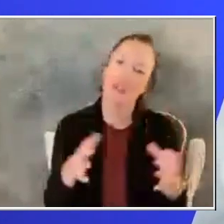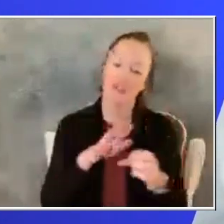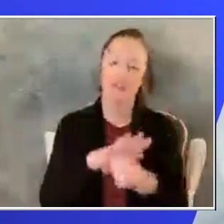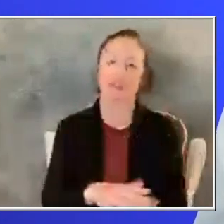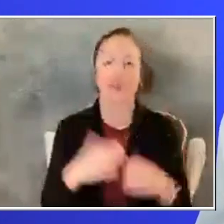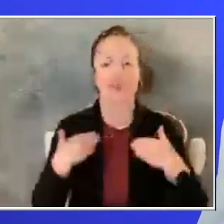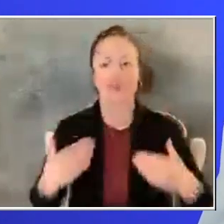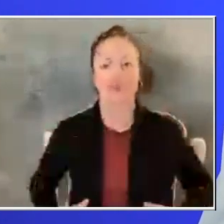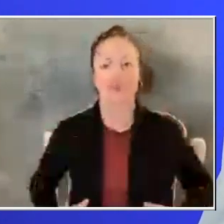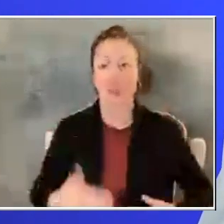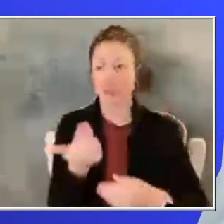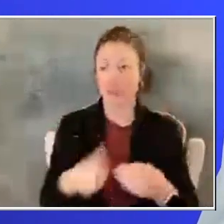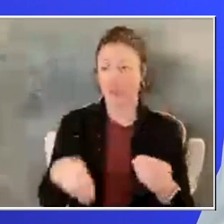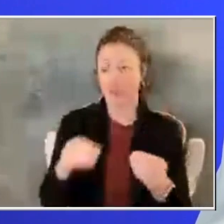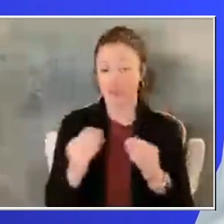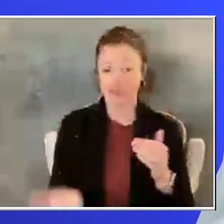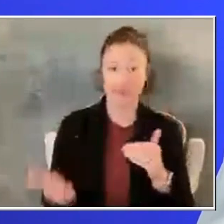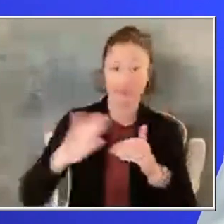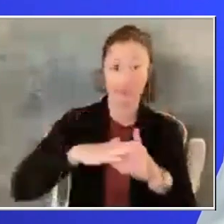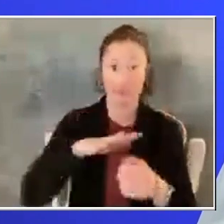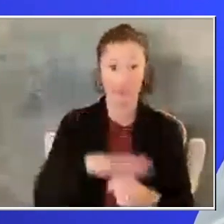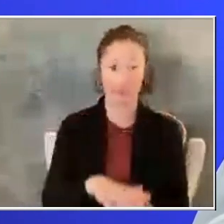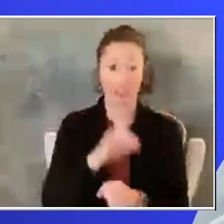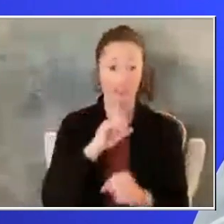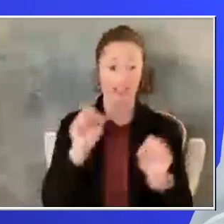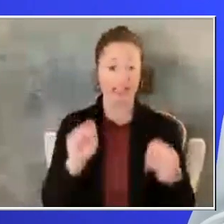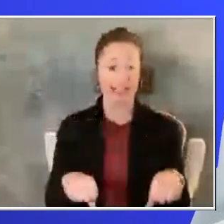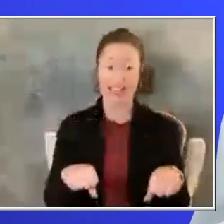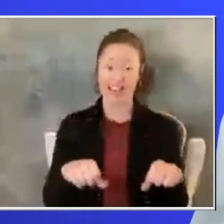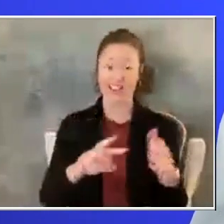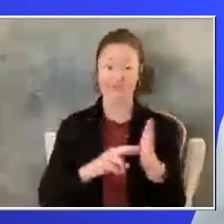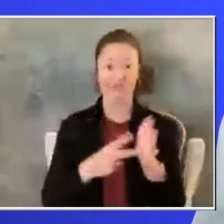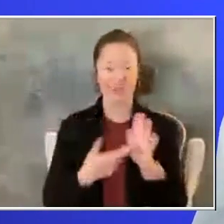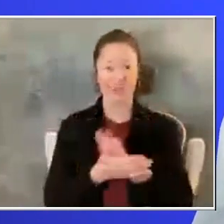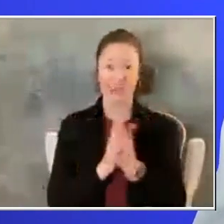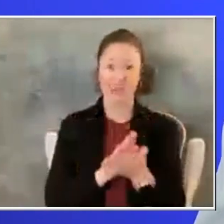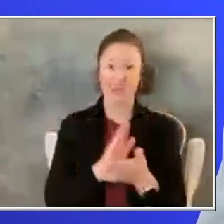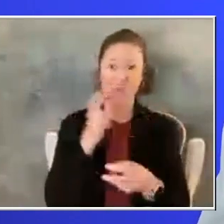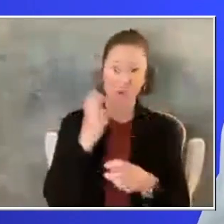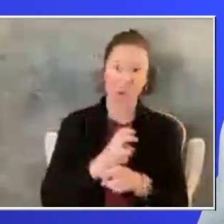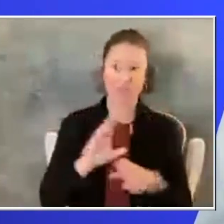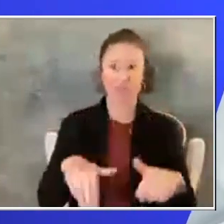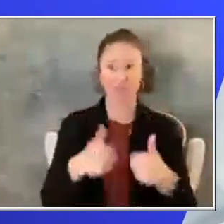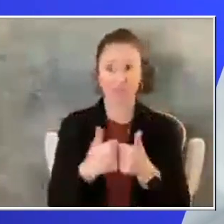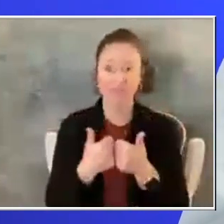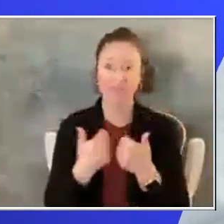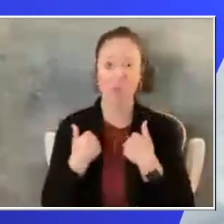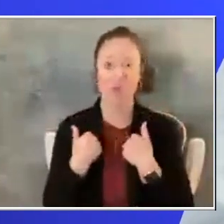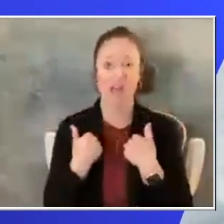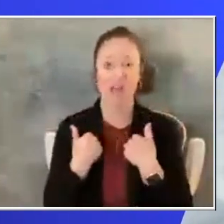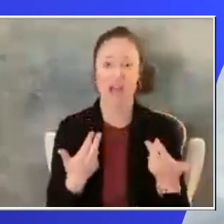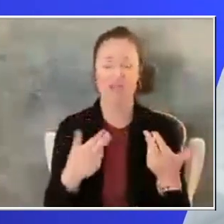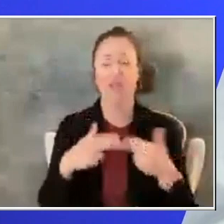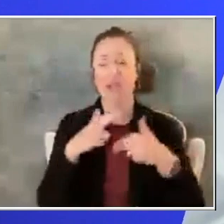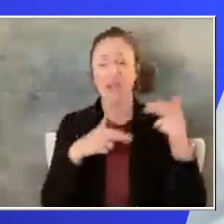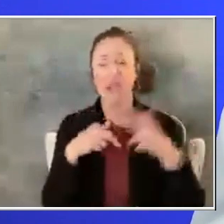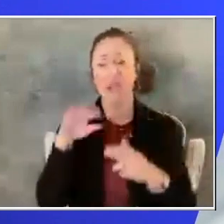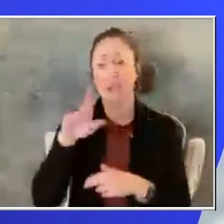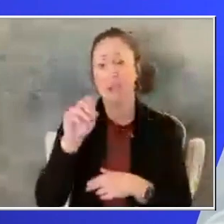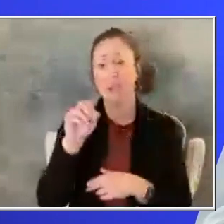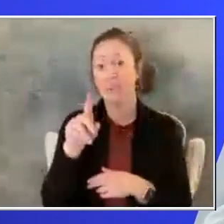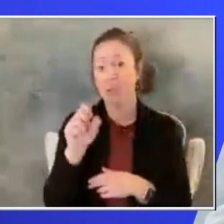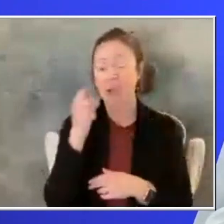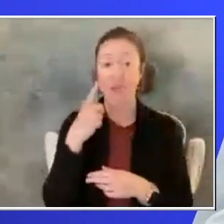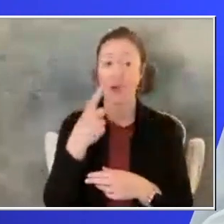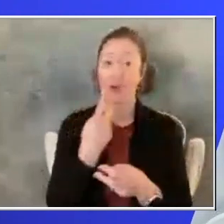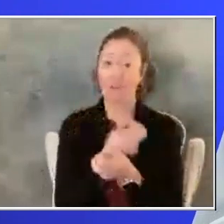added stress really can make it hard to create those building blocks, right? We talk about building blocks for the bones to grow. We also